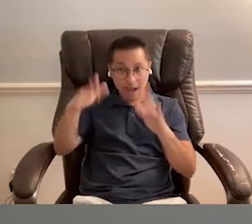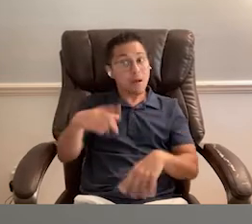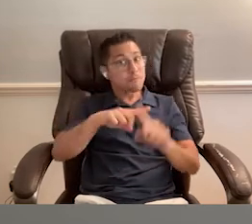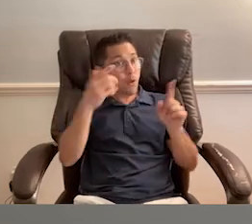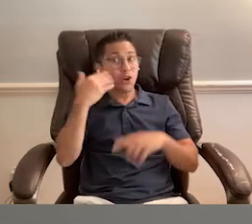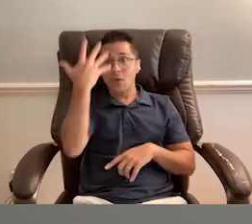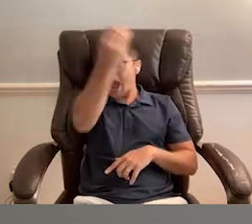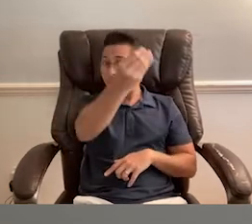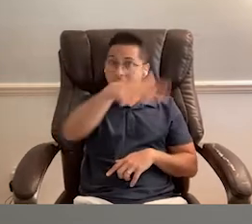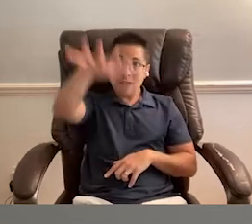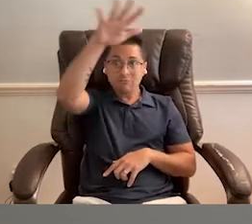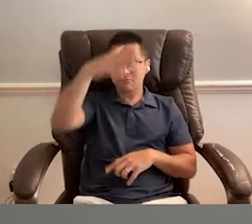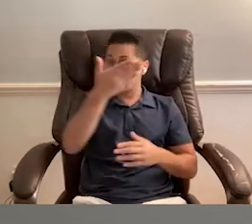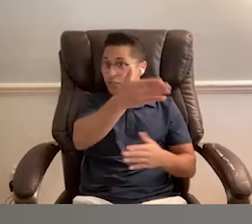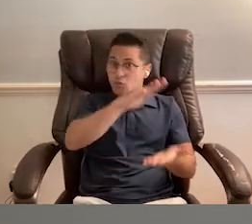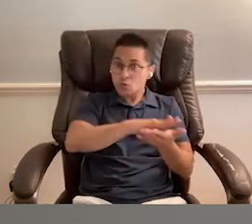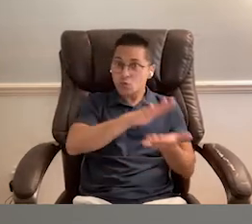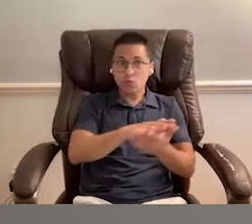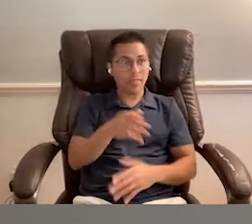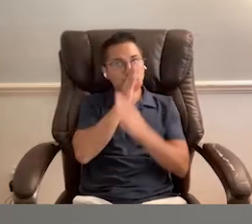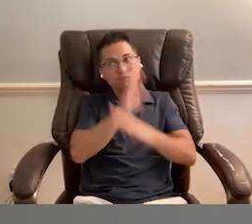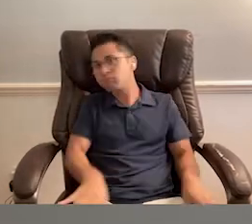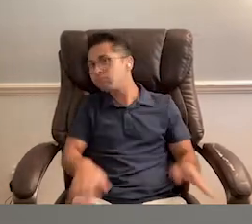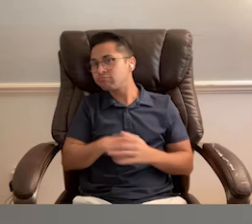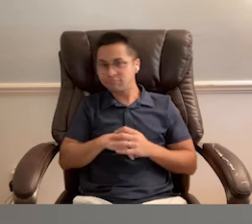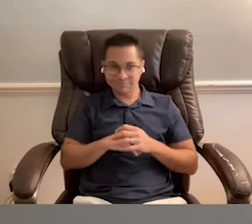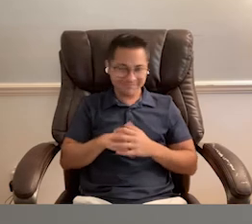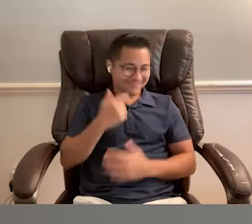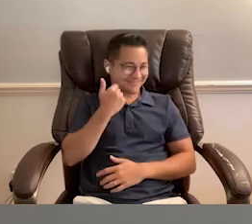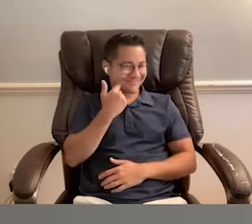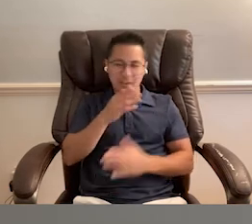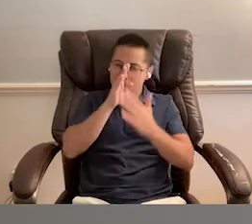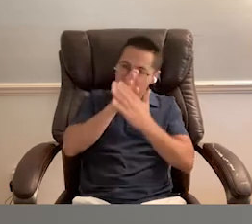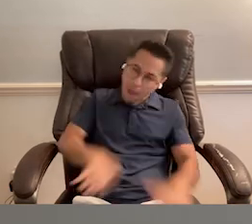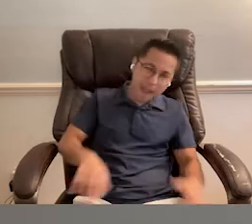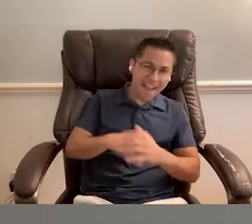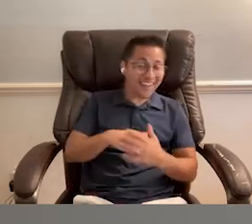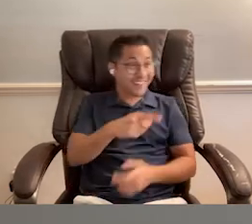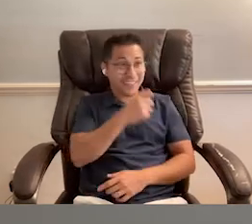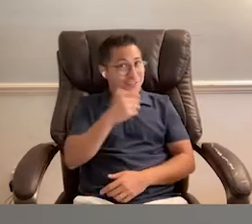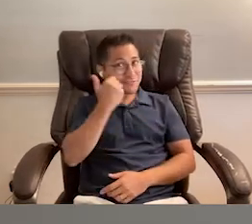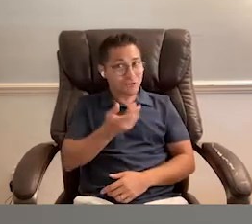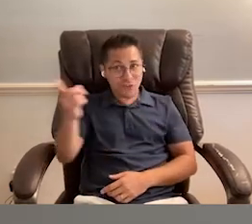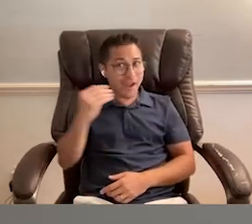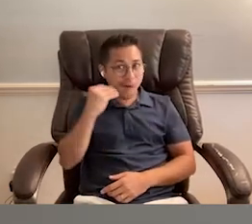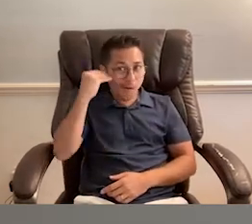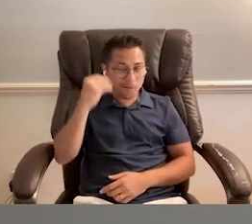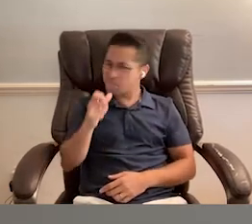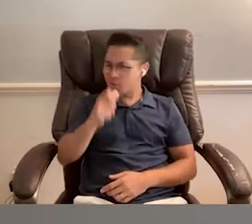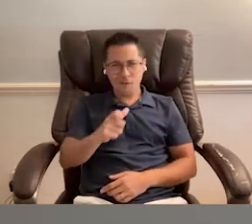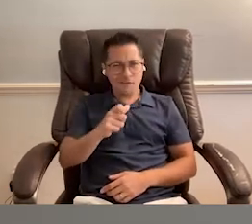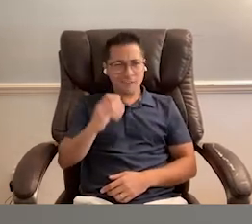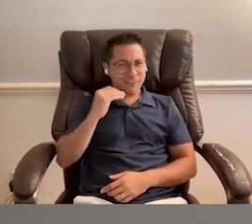But when you out in the street or you in school, they quiet as a mouse. Quiet as a mouse. They're not shy at home. They're not shy